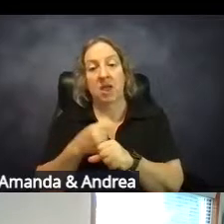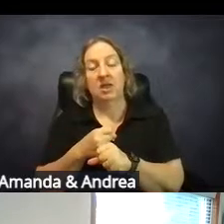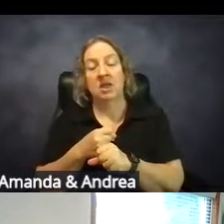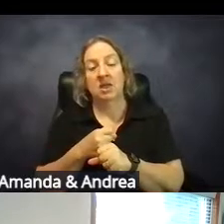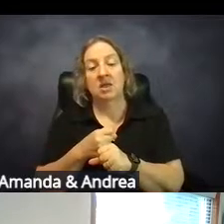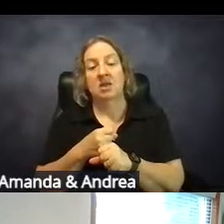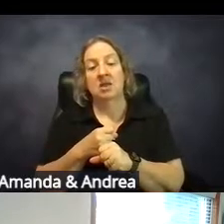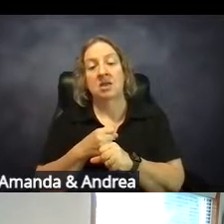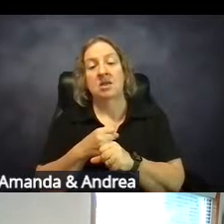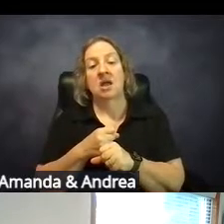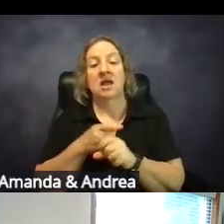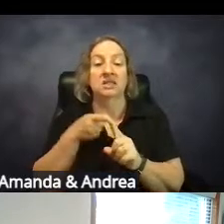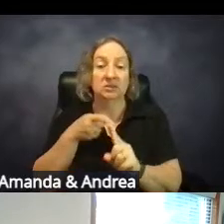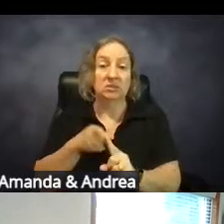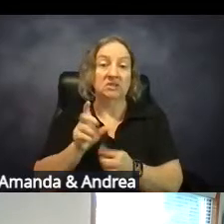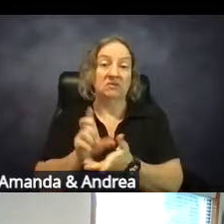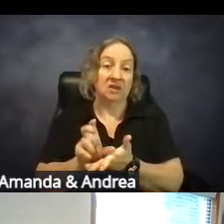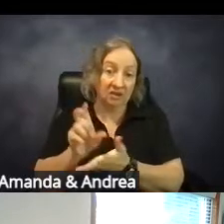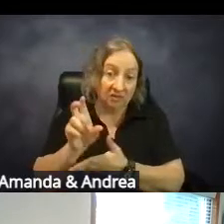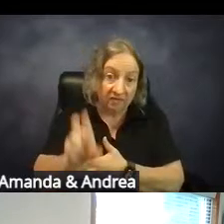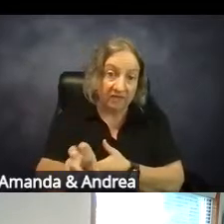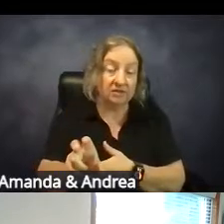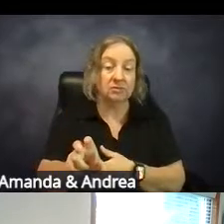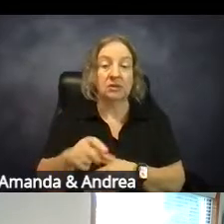significant investment in